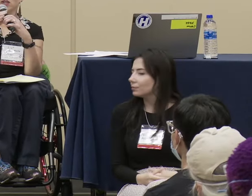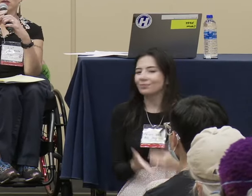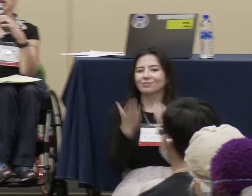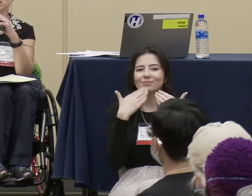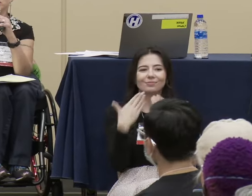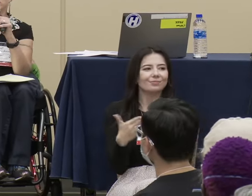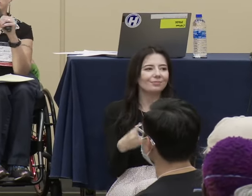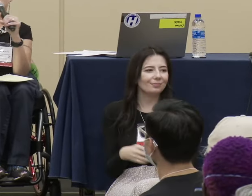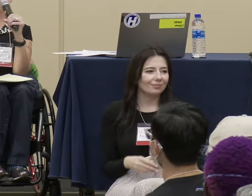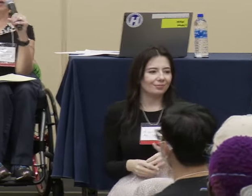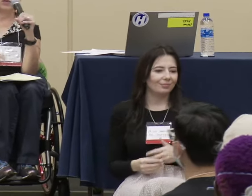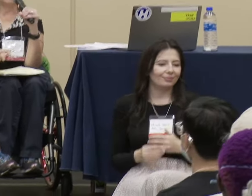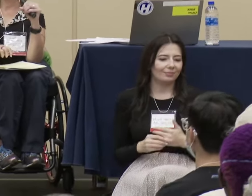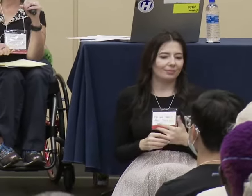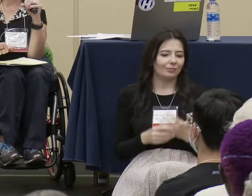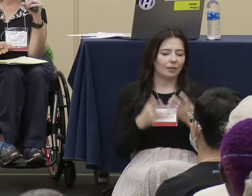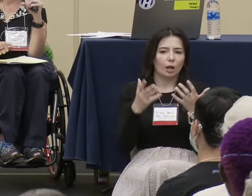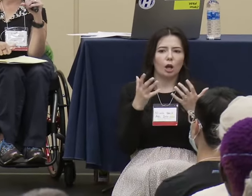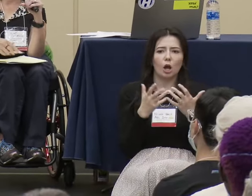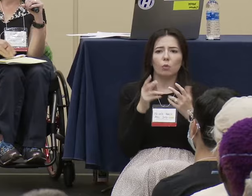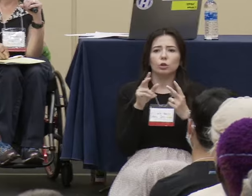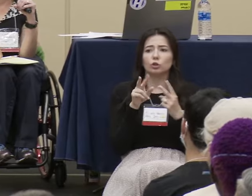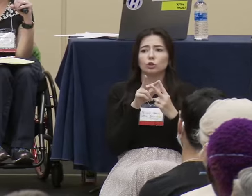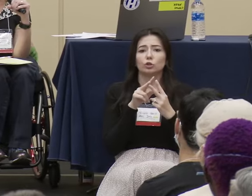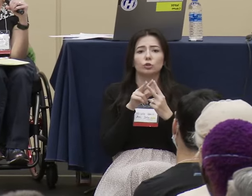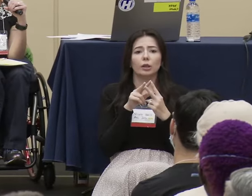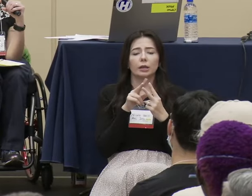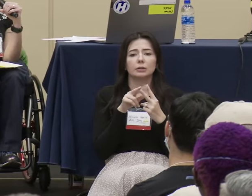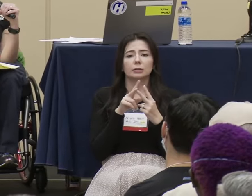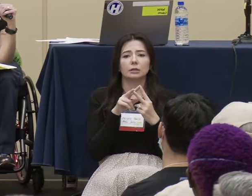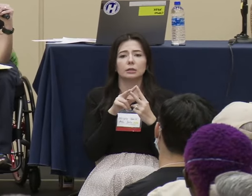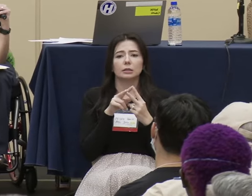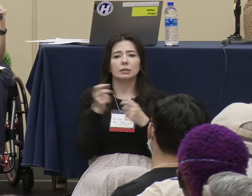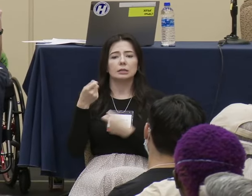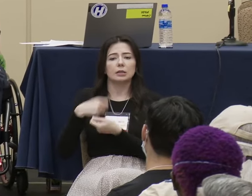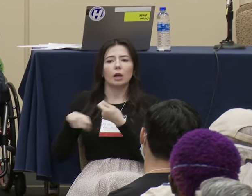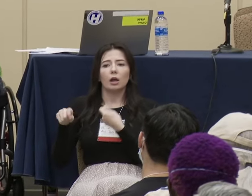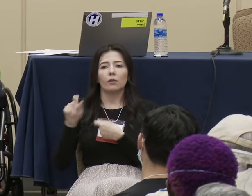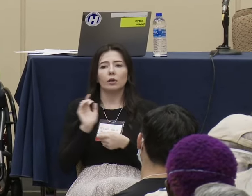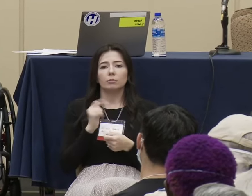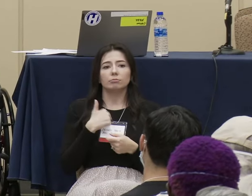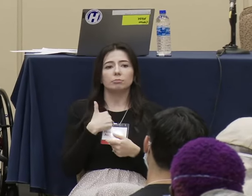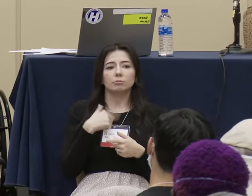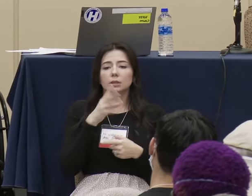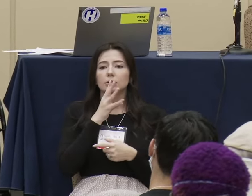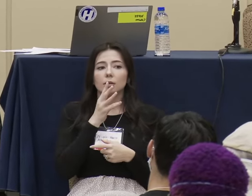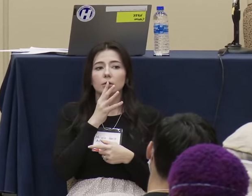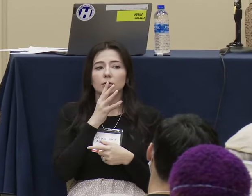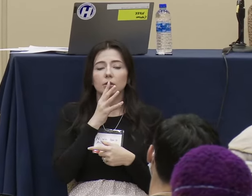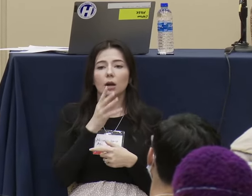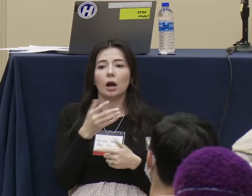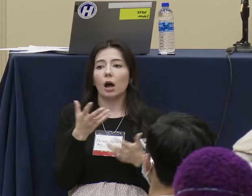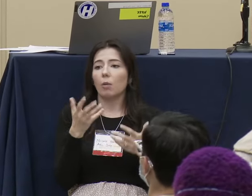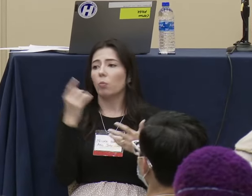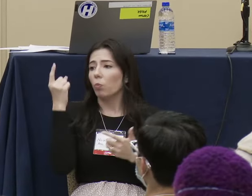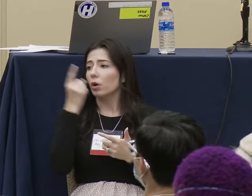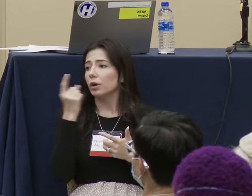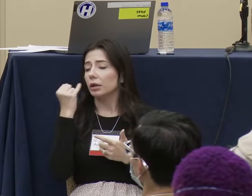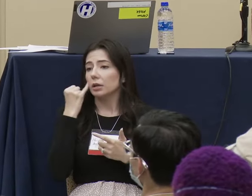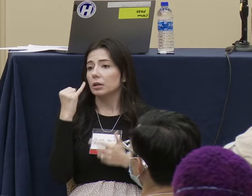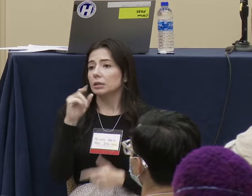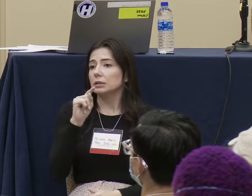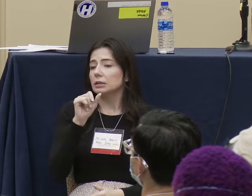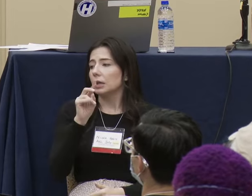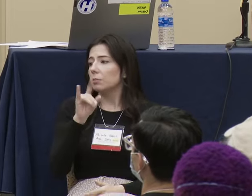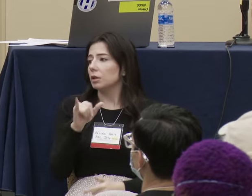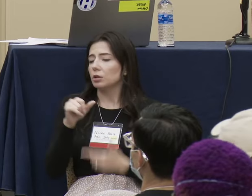Thank you. So I want to do two things instead of me talking. I wonder, Tammy, there's a